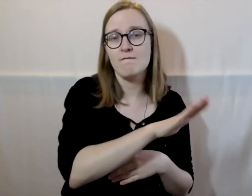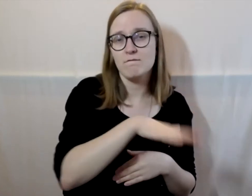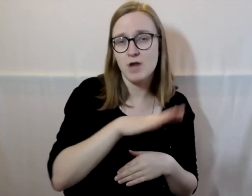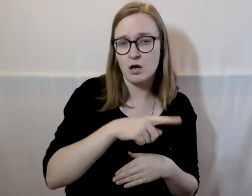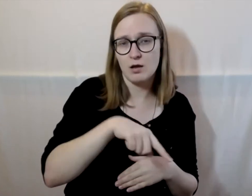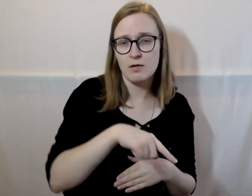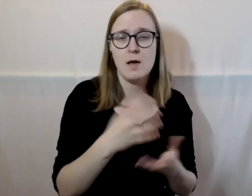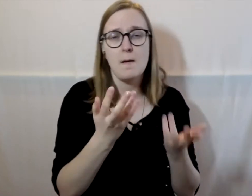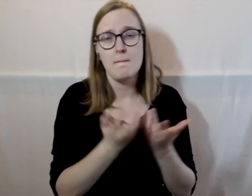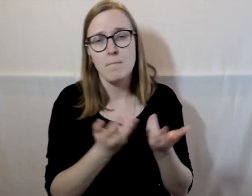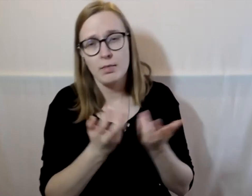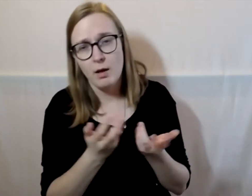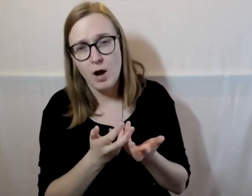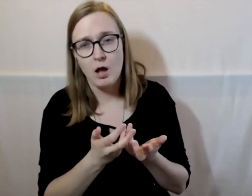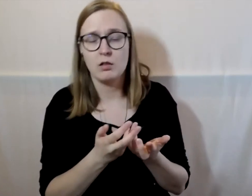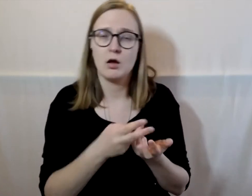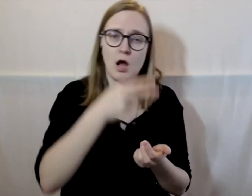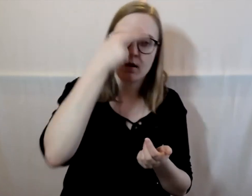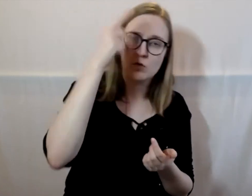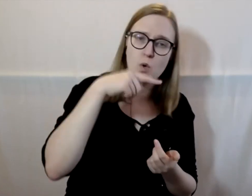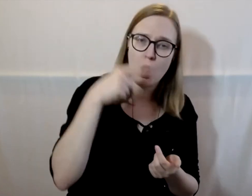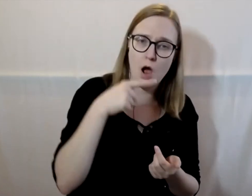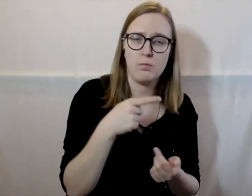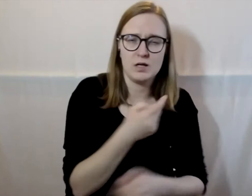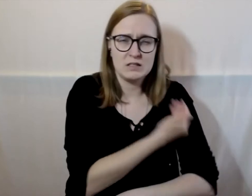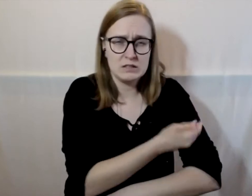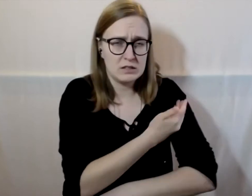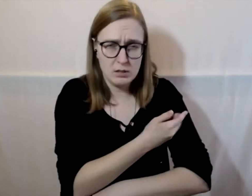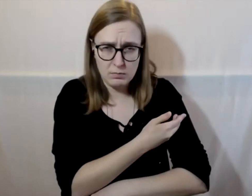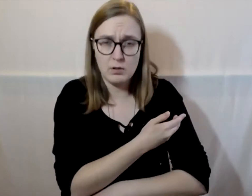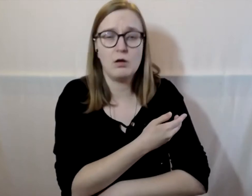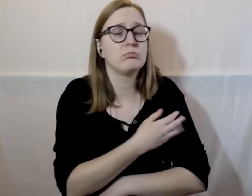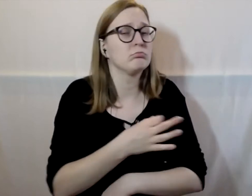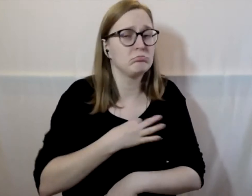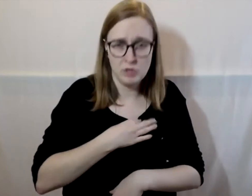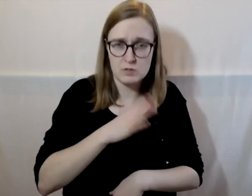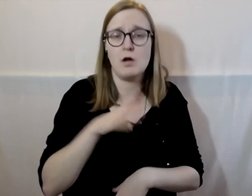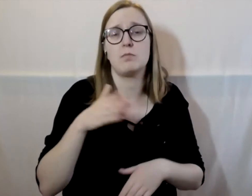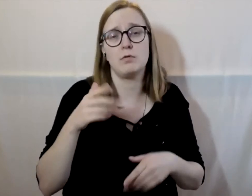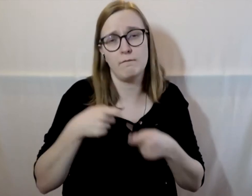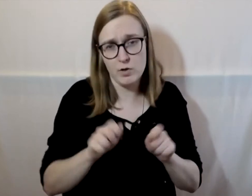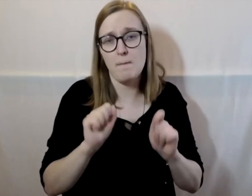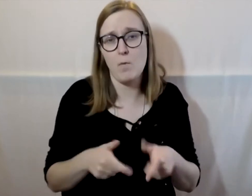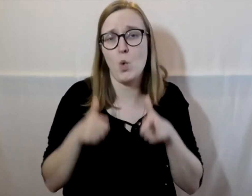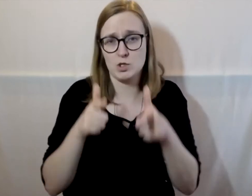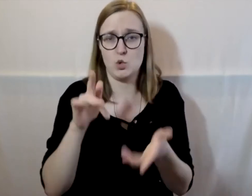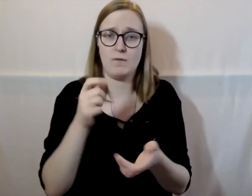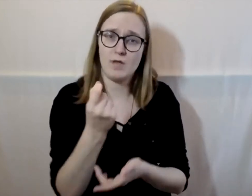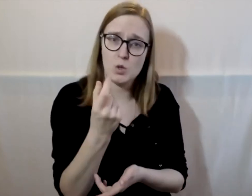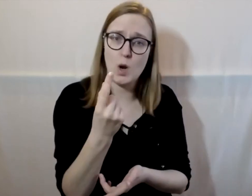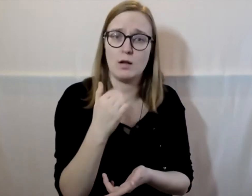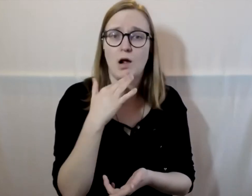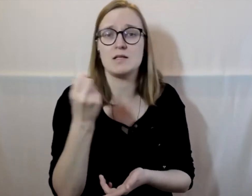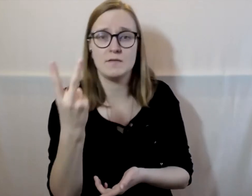they are free to choose upper secondary education, and it makes